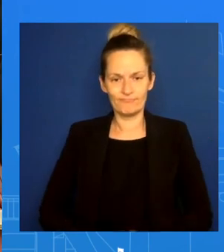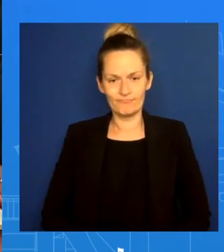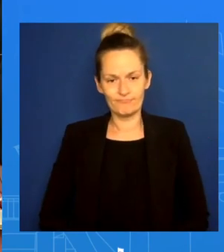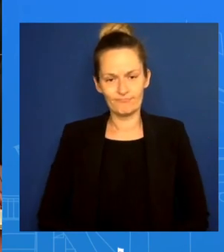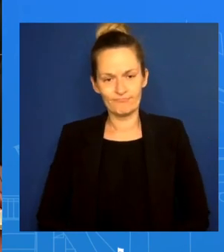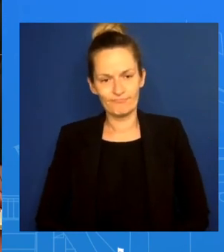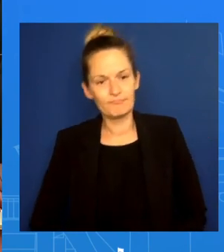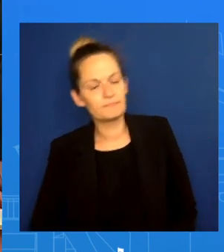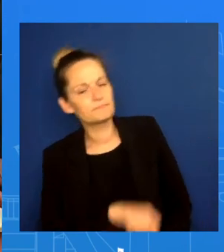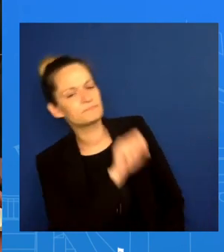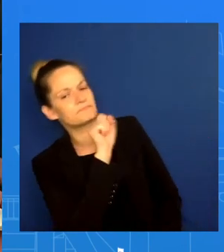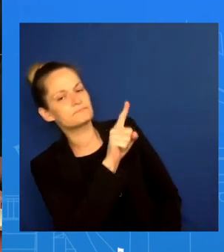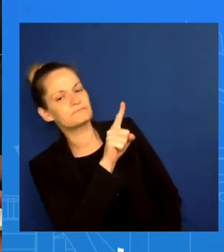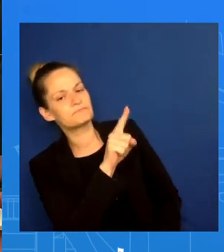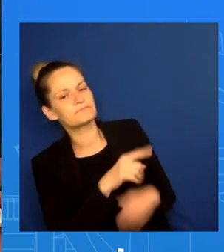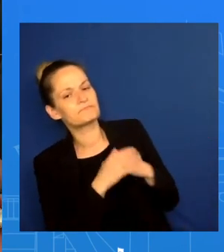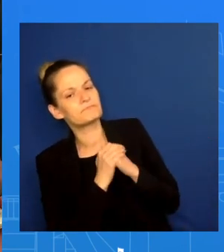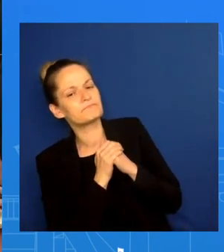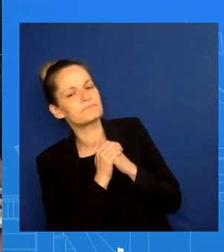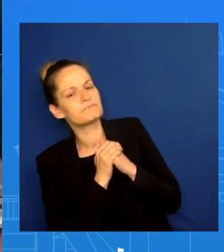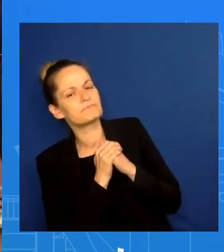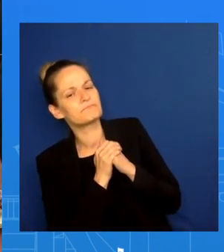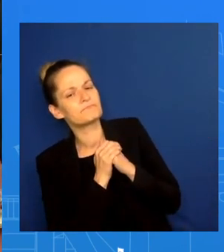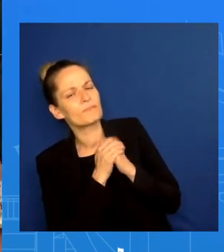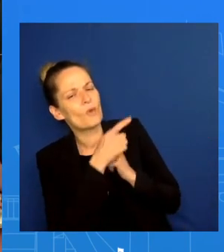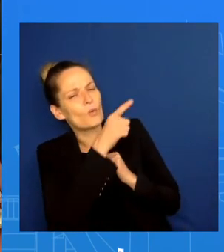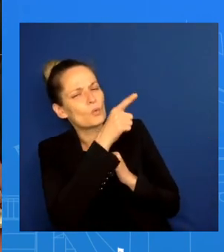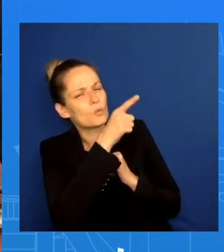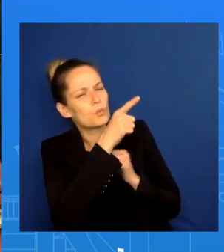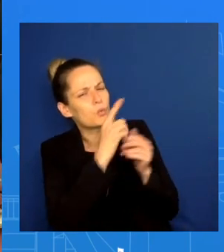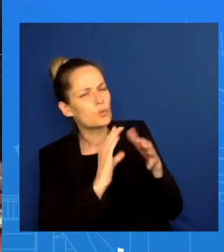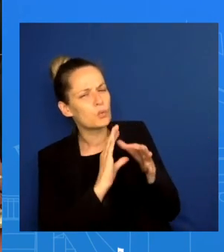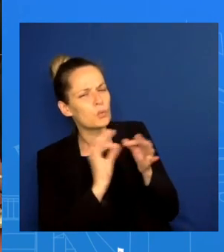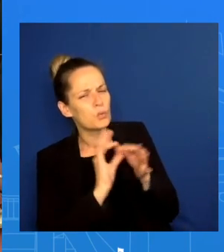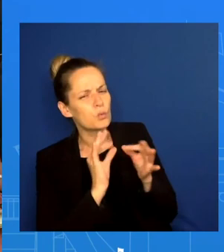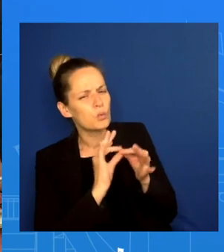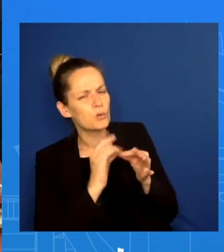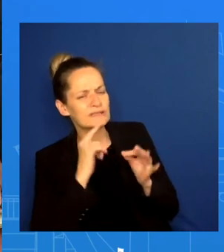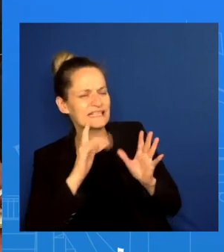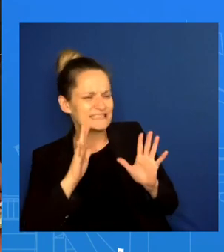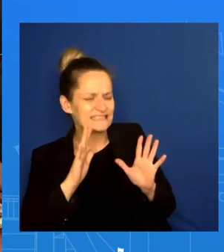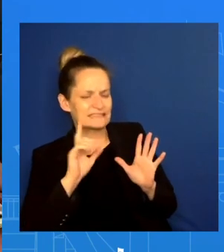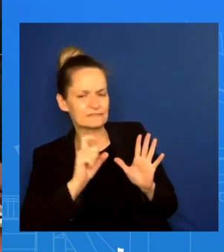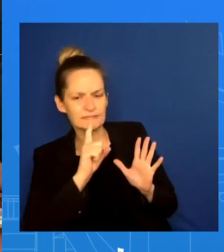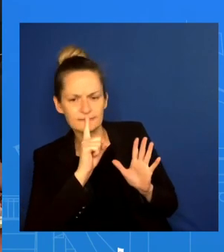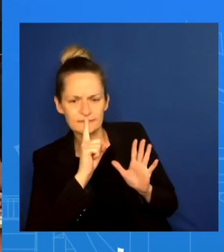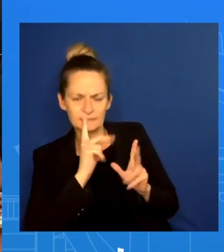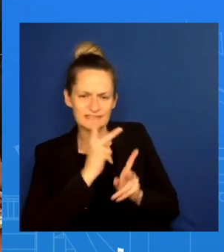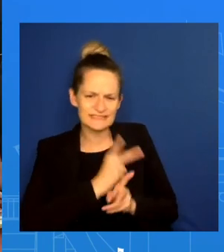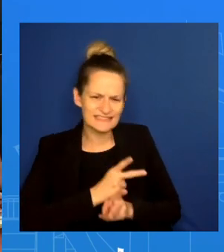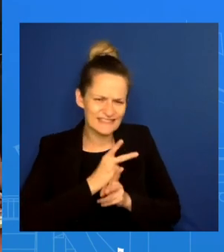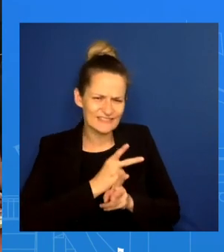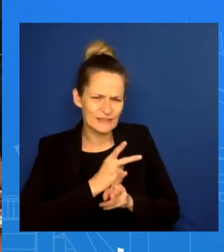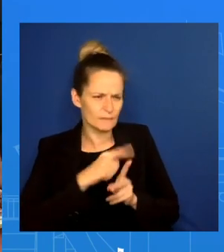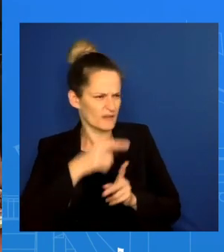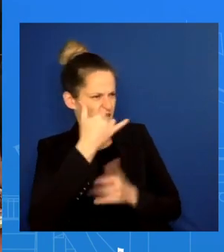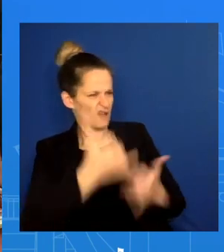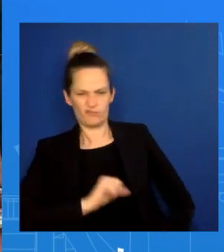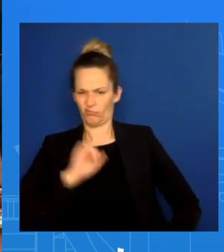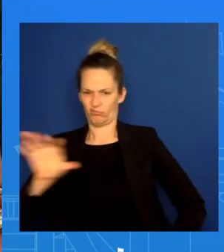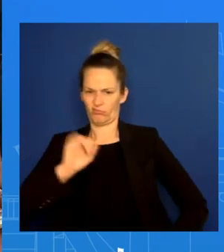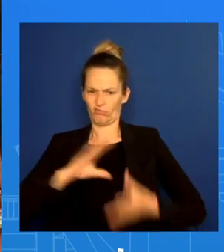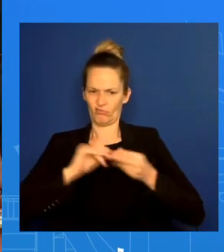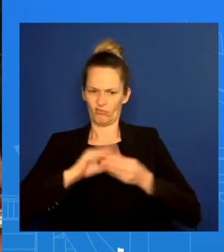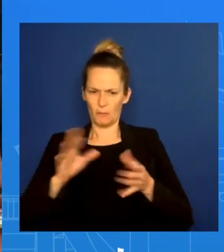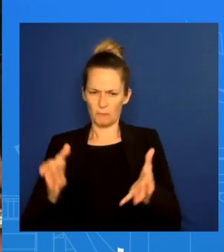this was the appropriate time. Why is this the appropriate time to go public with this substantial offer? And are you just trying